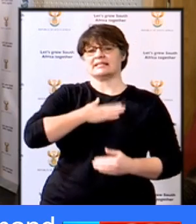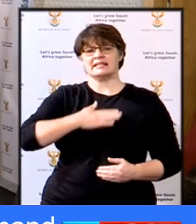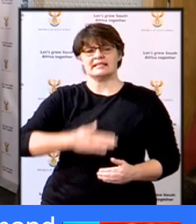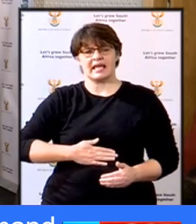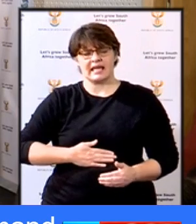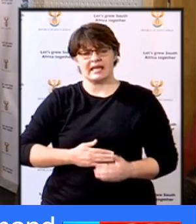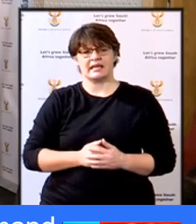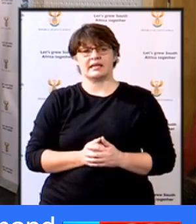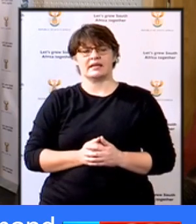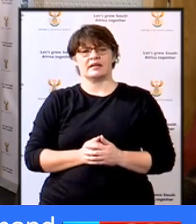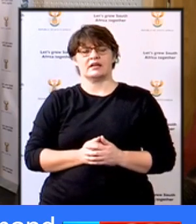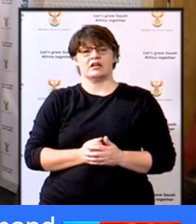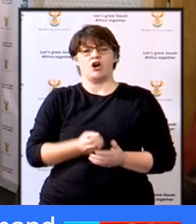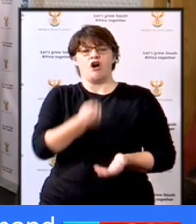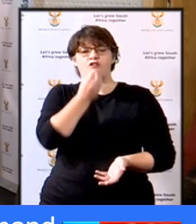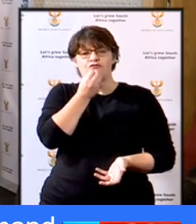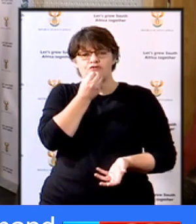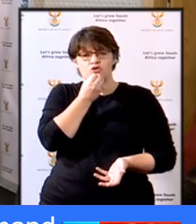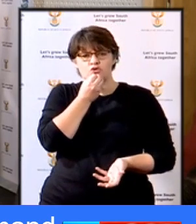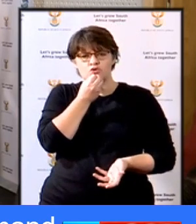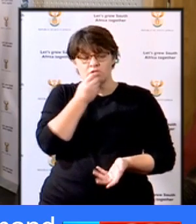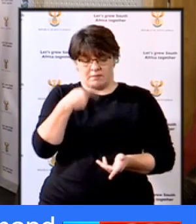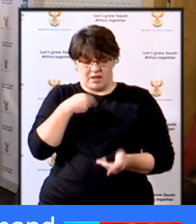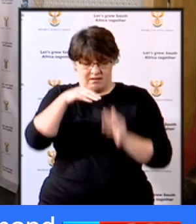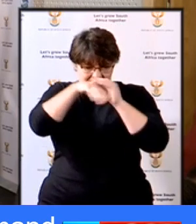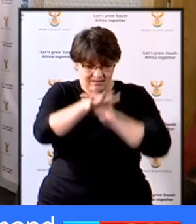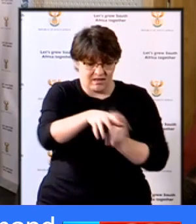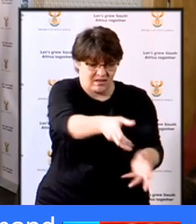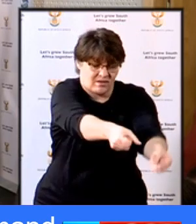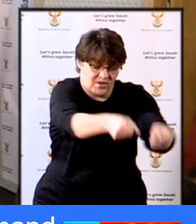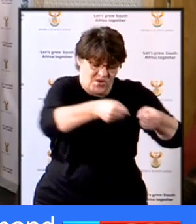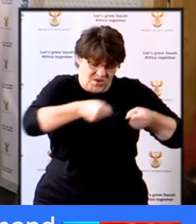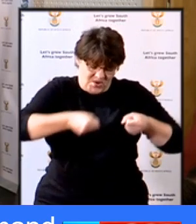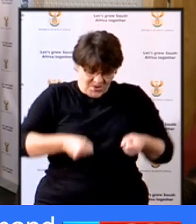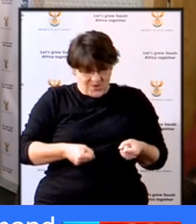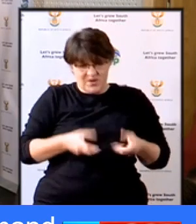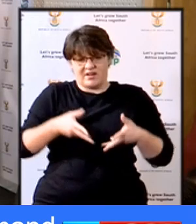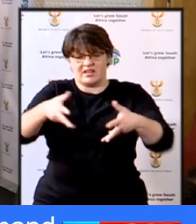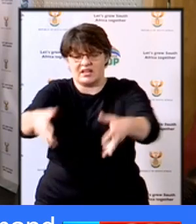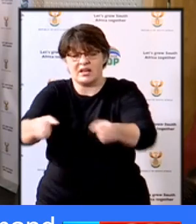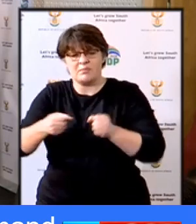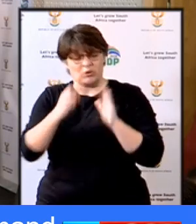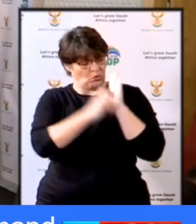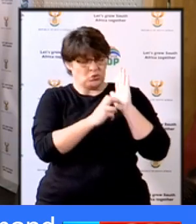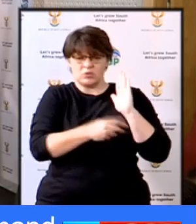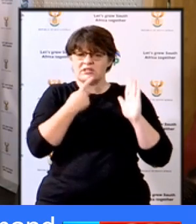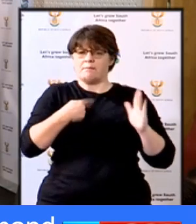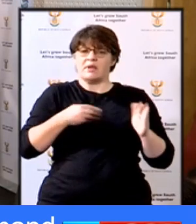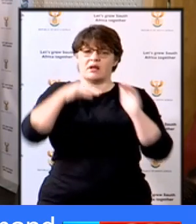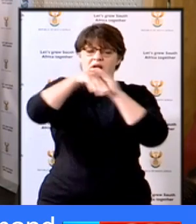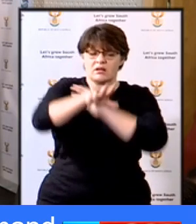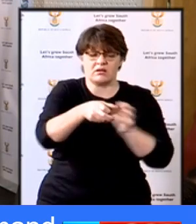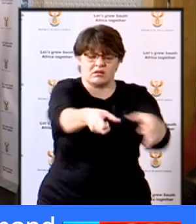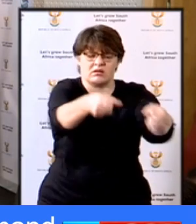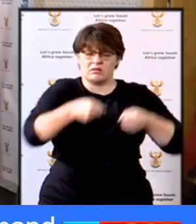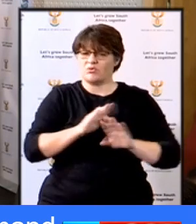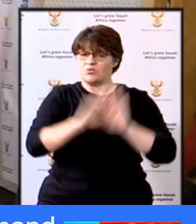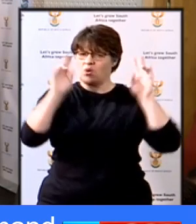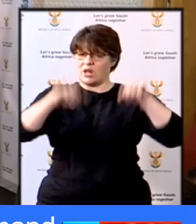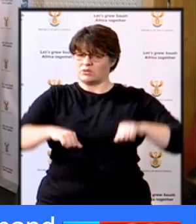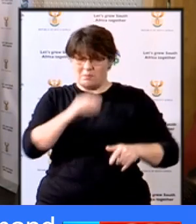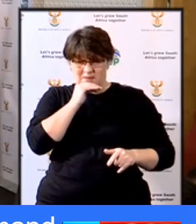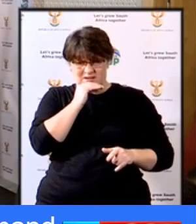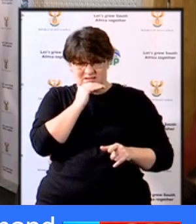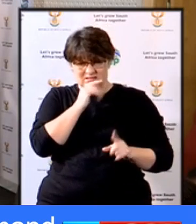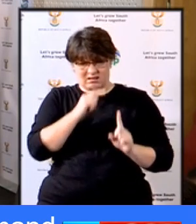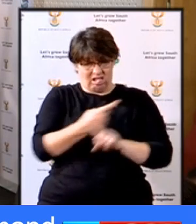that collection of food will be allowed, but there's no mention of the collection of food in the regulations. Does this mean that it is no longer